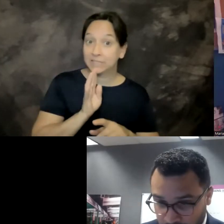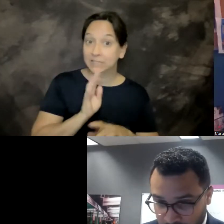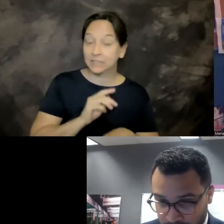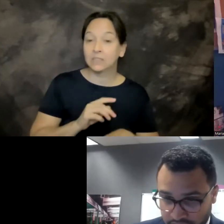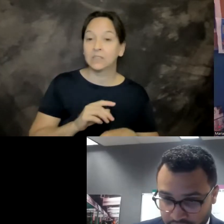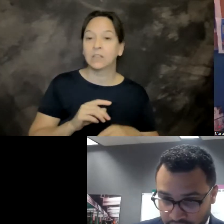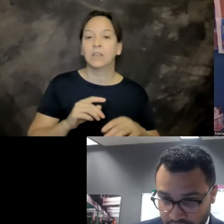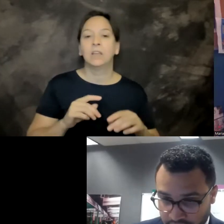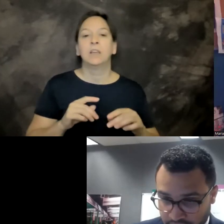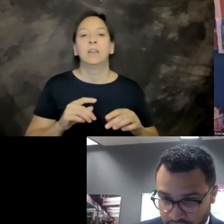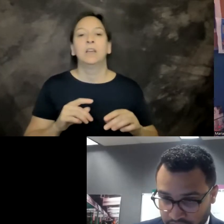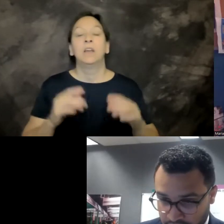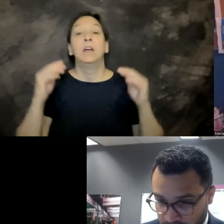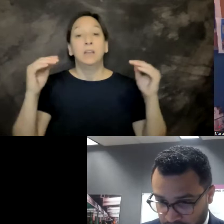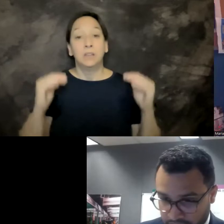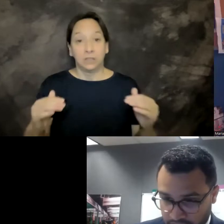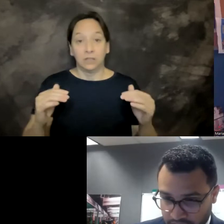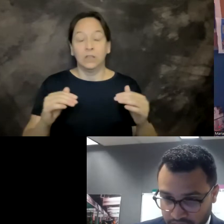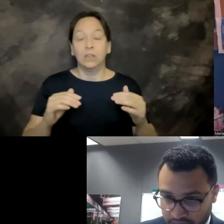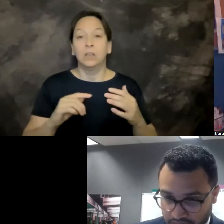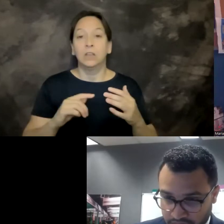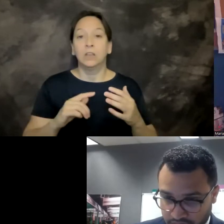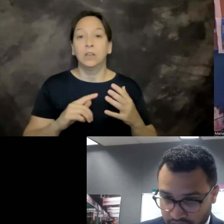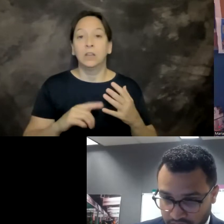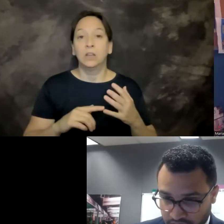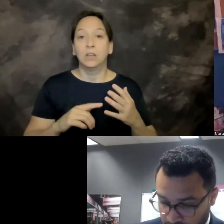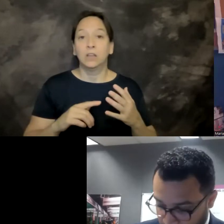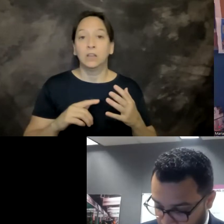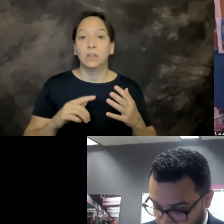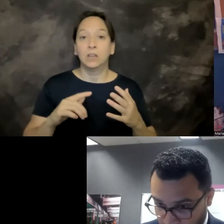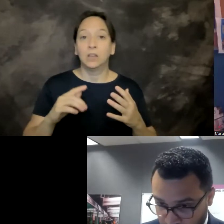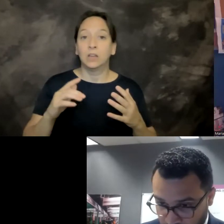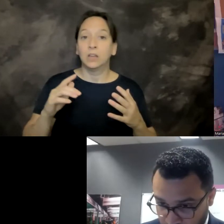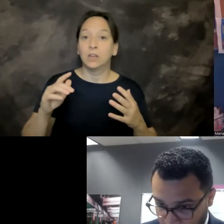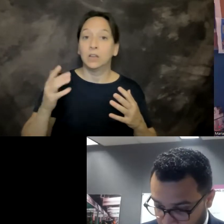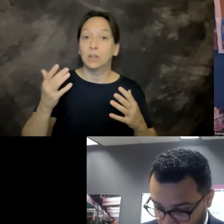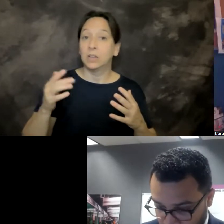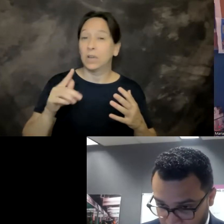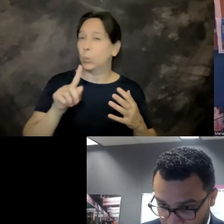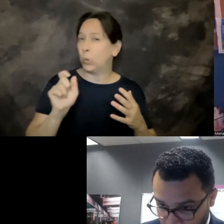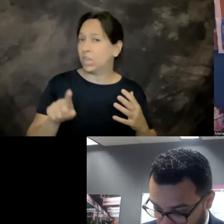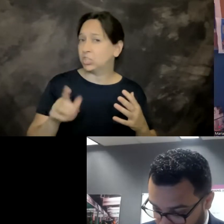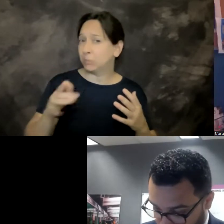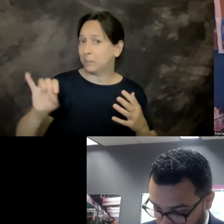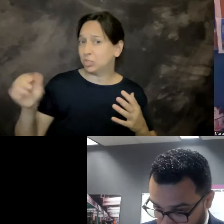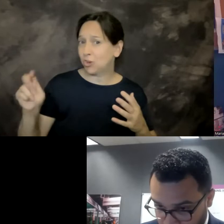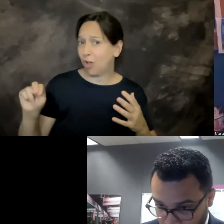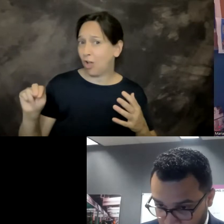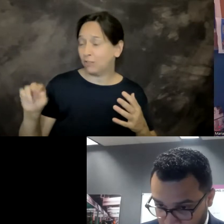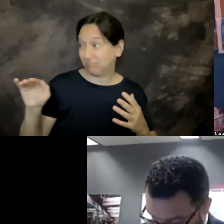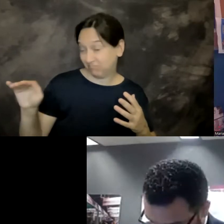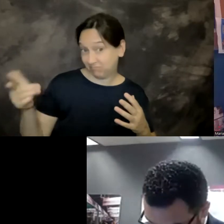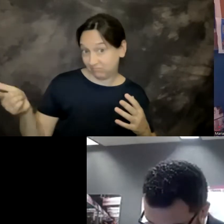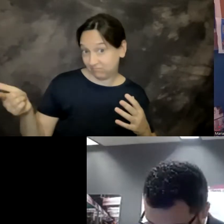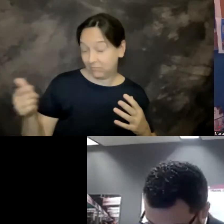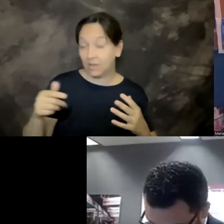Another question that came up is, and I'm going to ask John Romano, perhaps from ONS, to answer this, is around Chinatown. I know